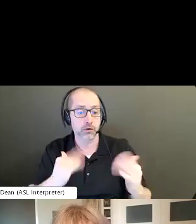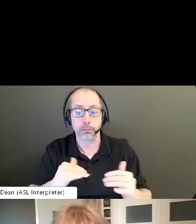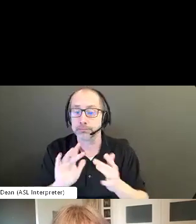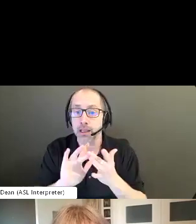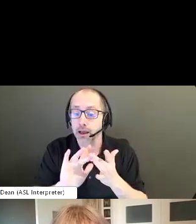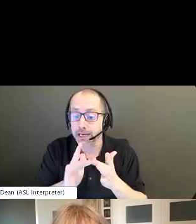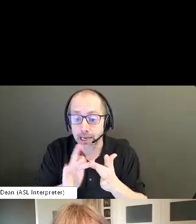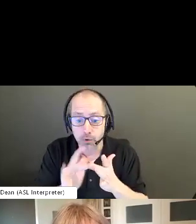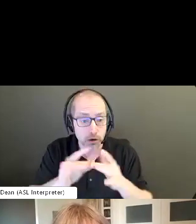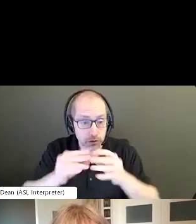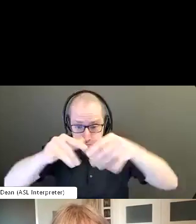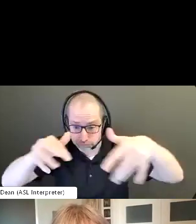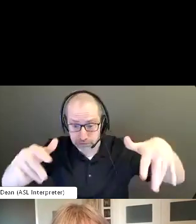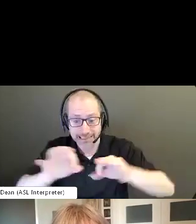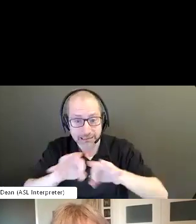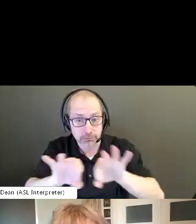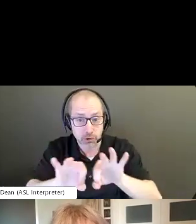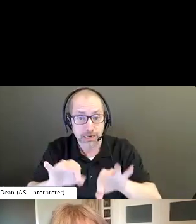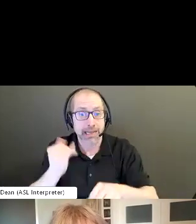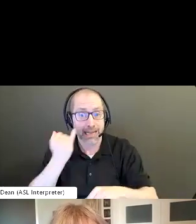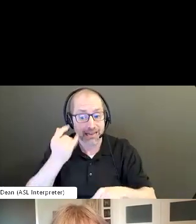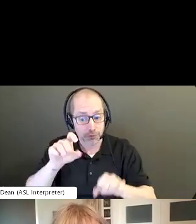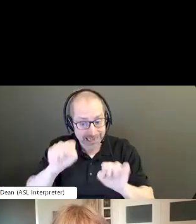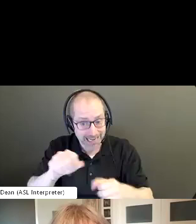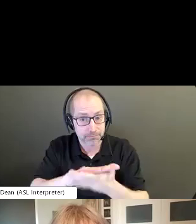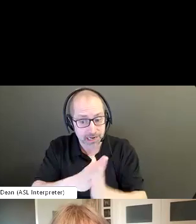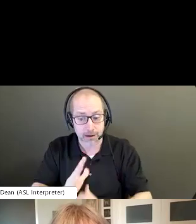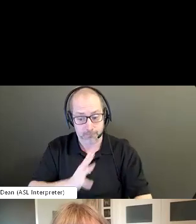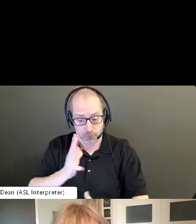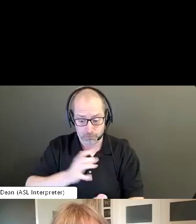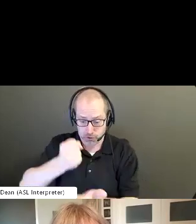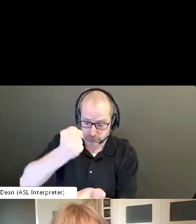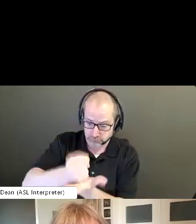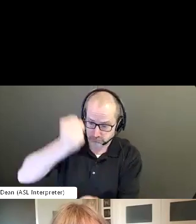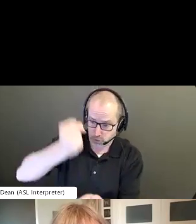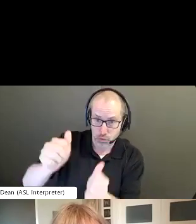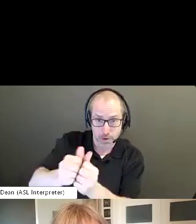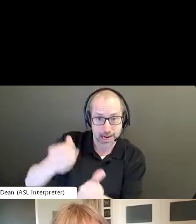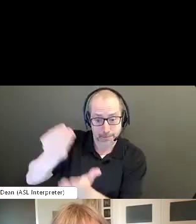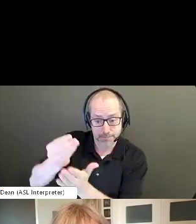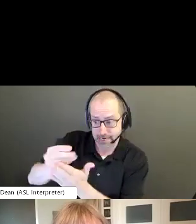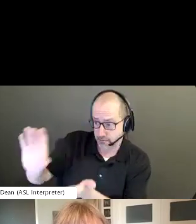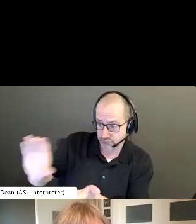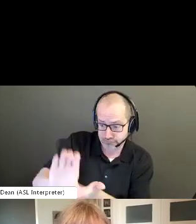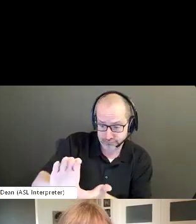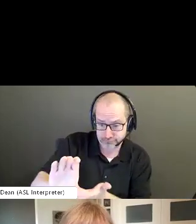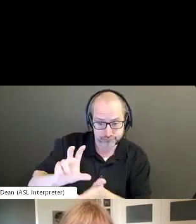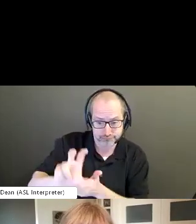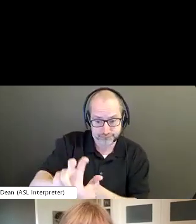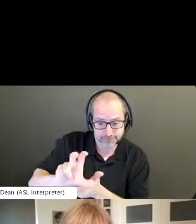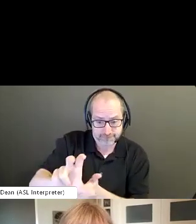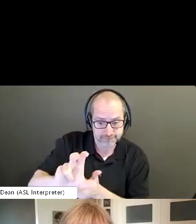If they're funded, if we can formalize them, they can do all of these things. They can deliver that public education that tells